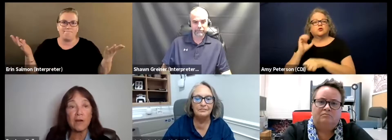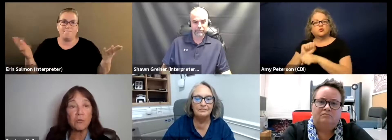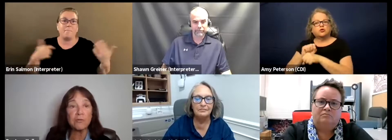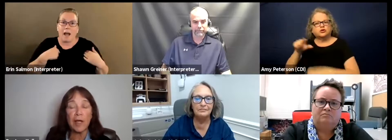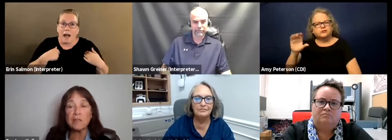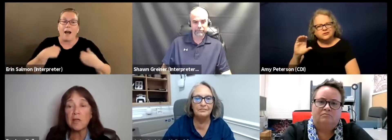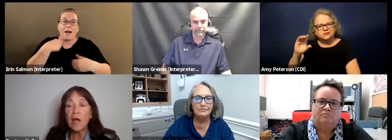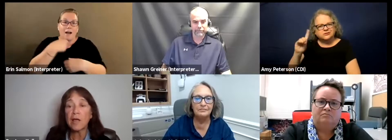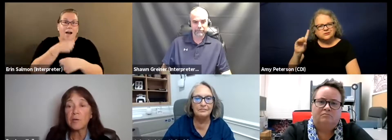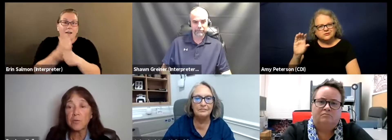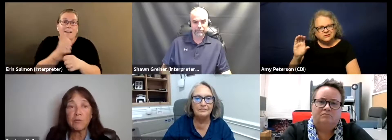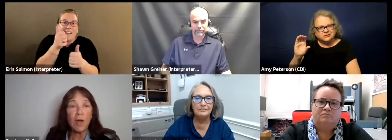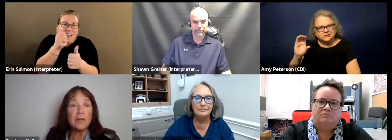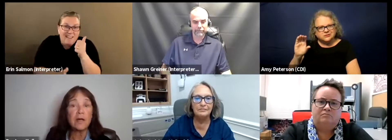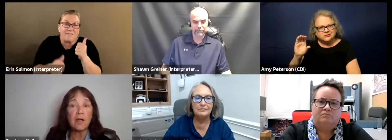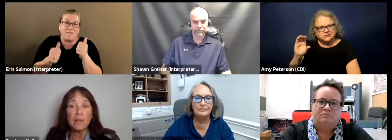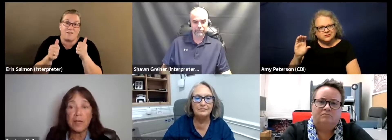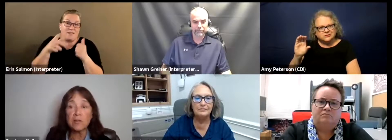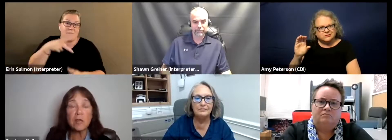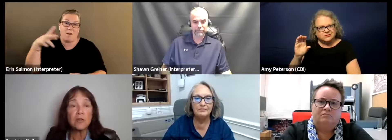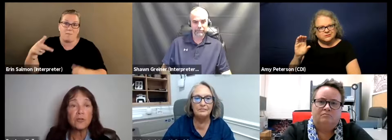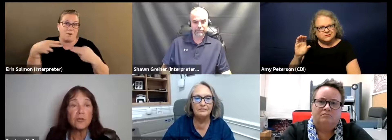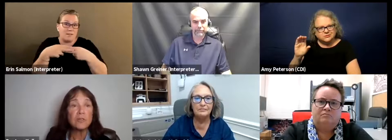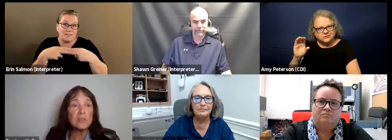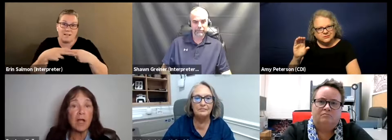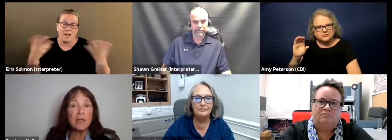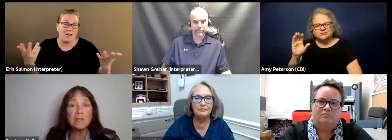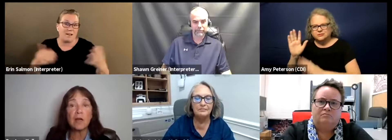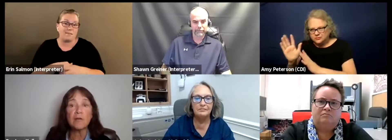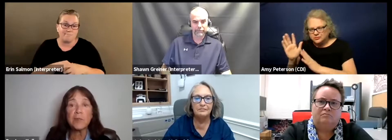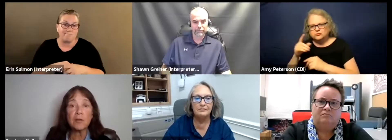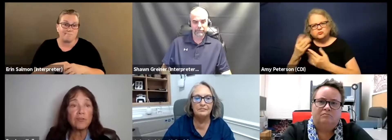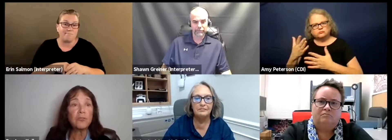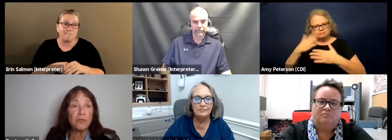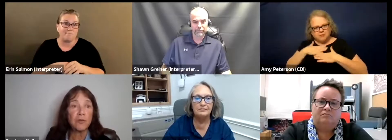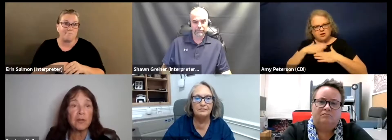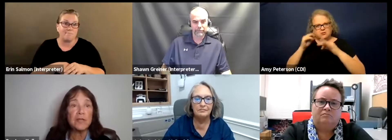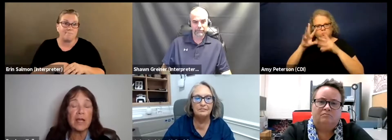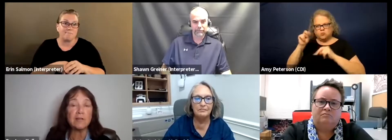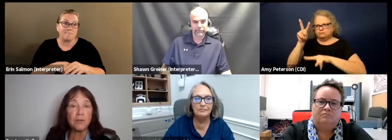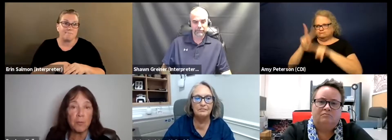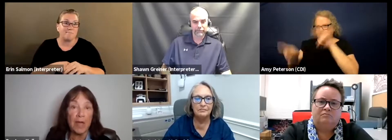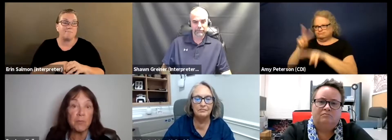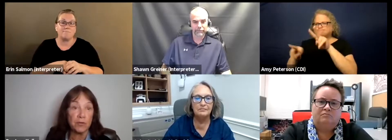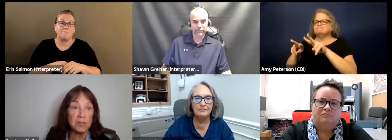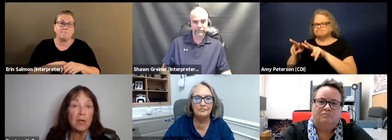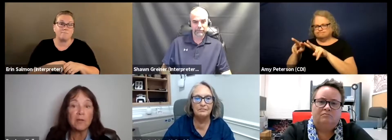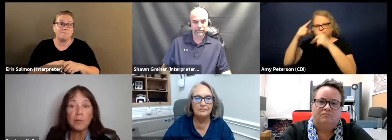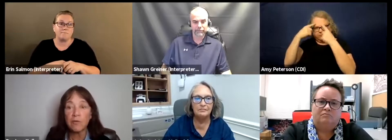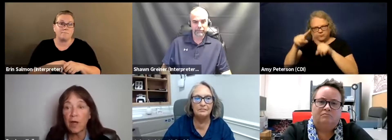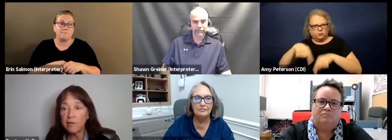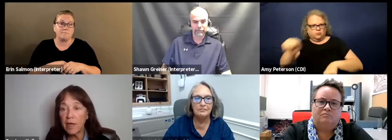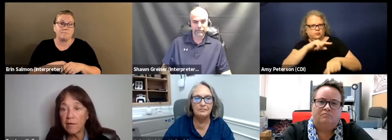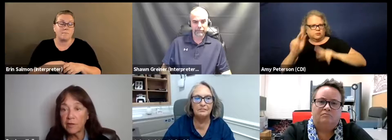are actual facts. I can provide links to the slides for the data, for the papers